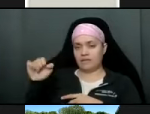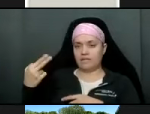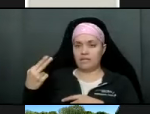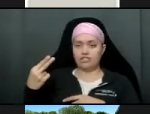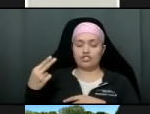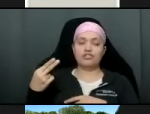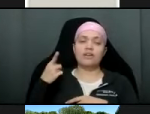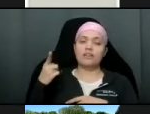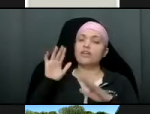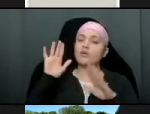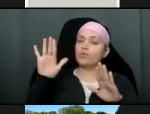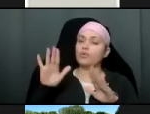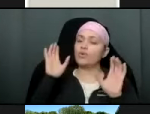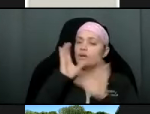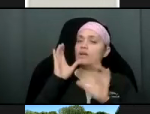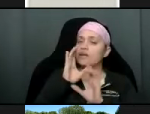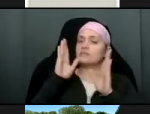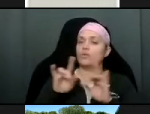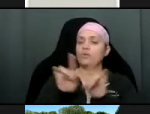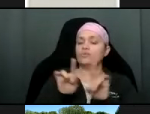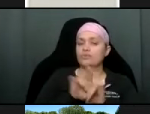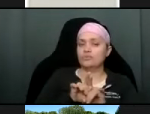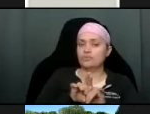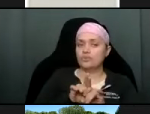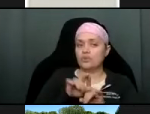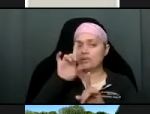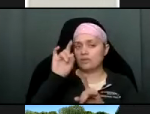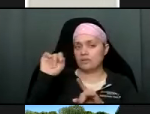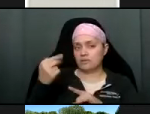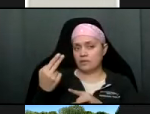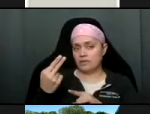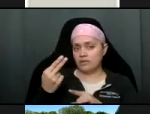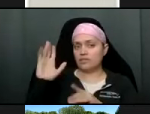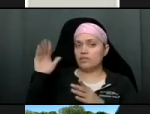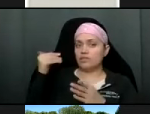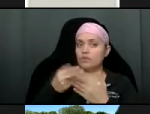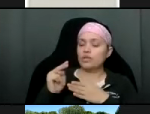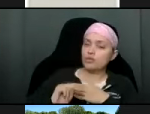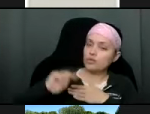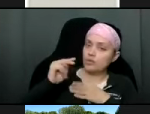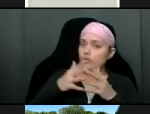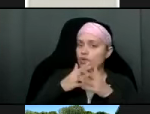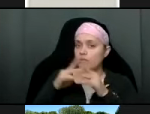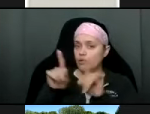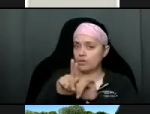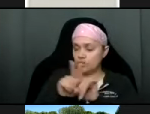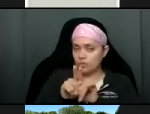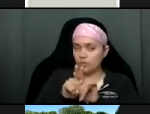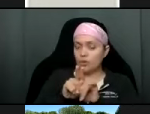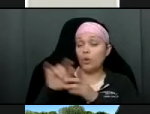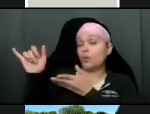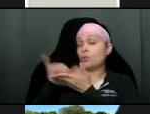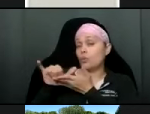fact, were great explorers too. The Dutch, in fact, got to North America as well. New